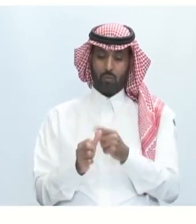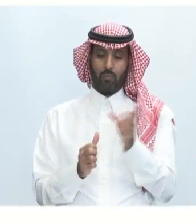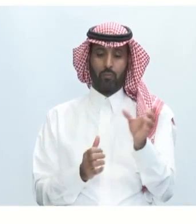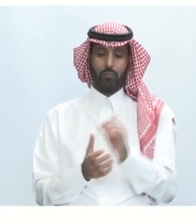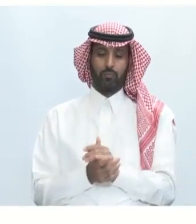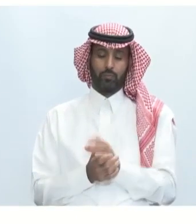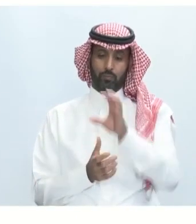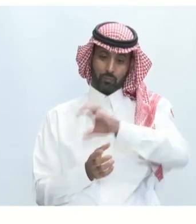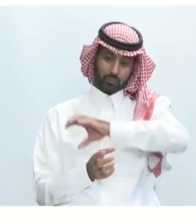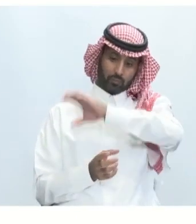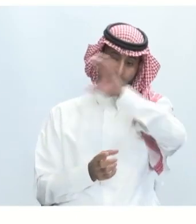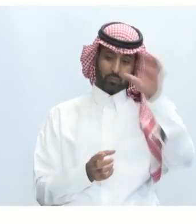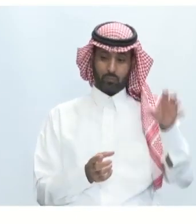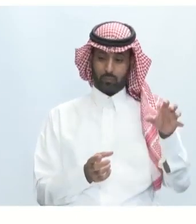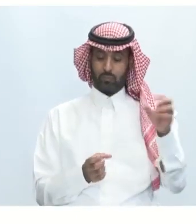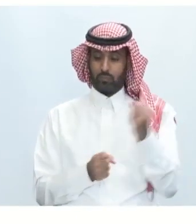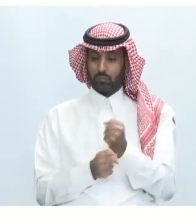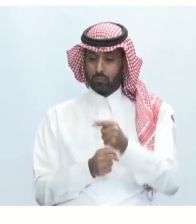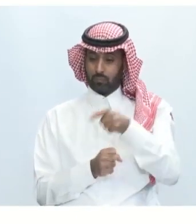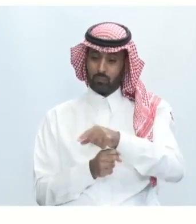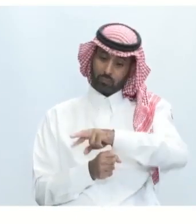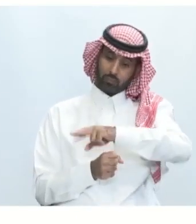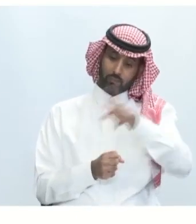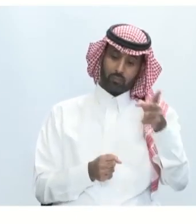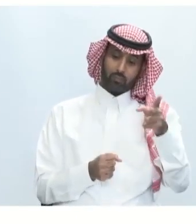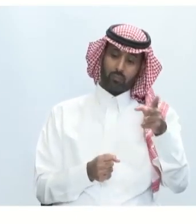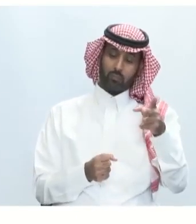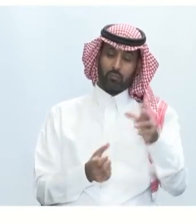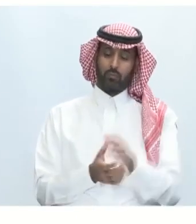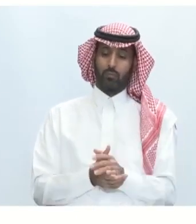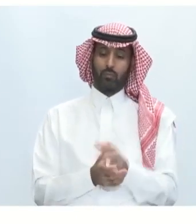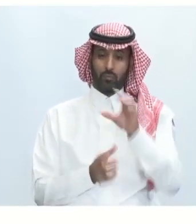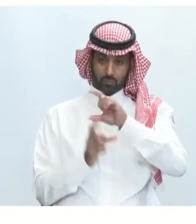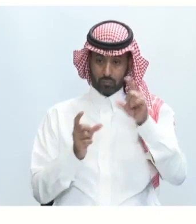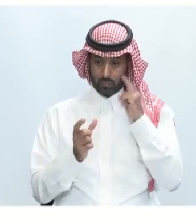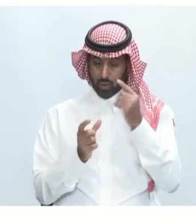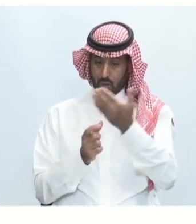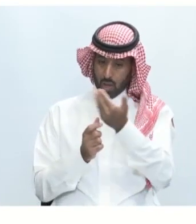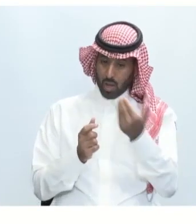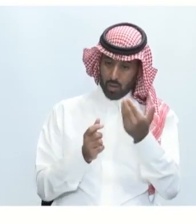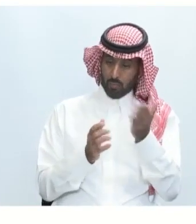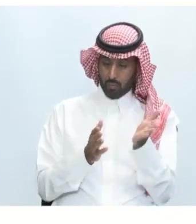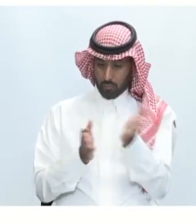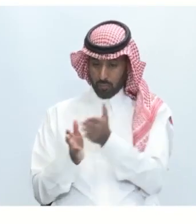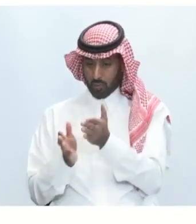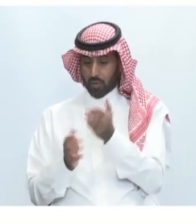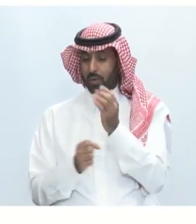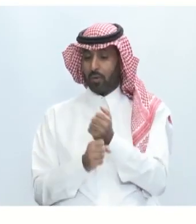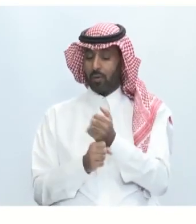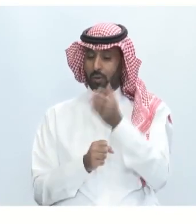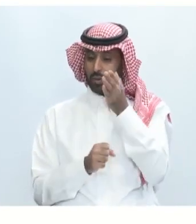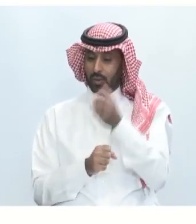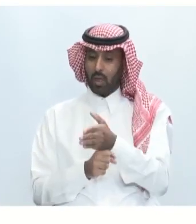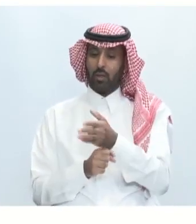object. Again, notice the different positions of the indirect object before or after the direct